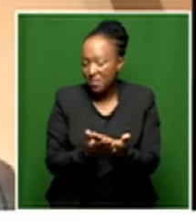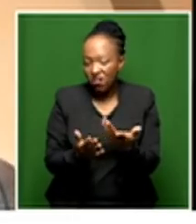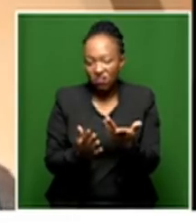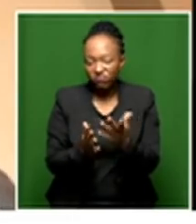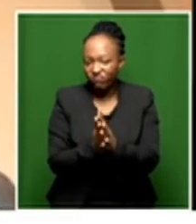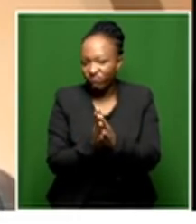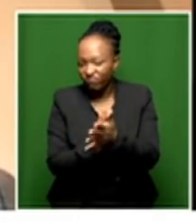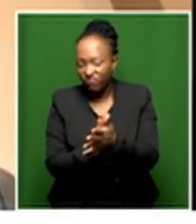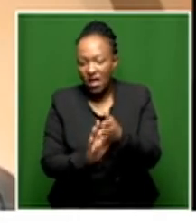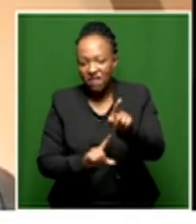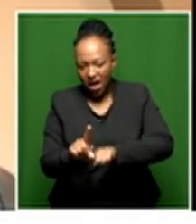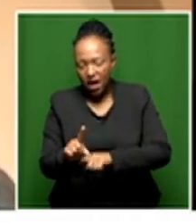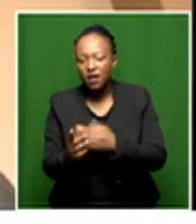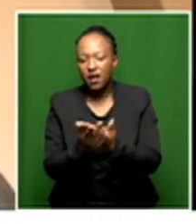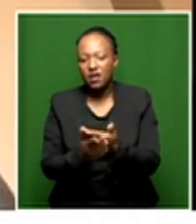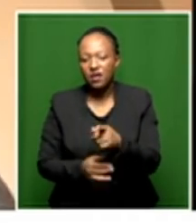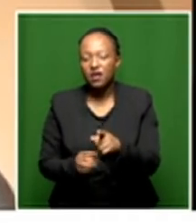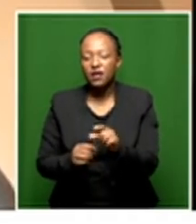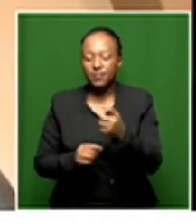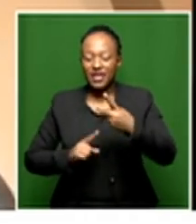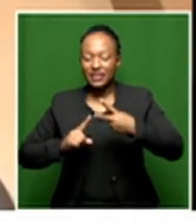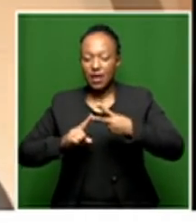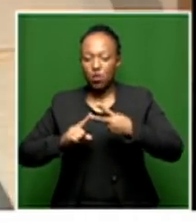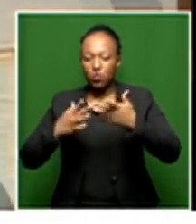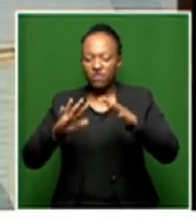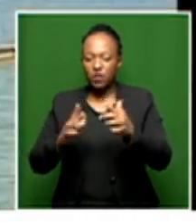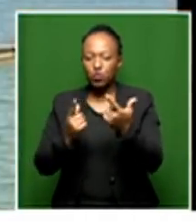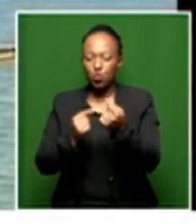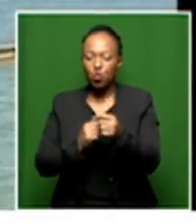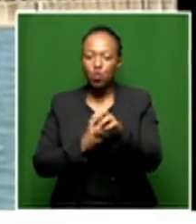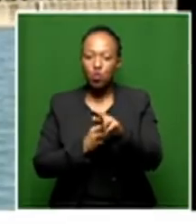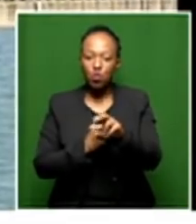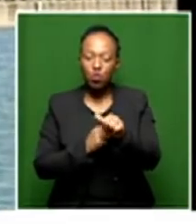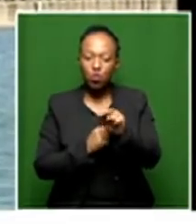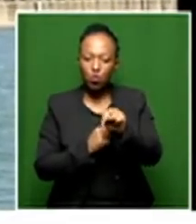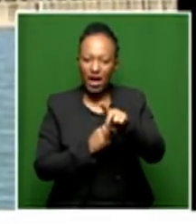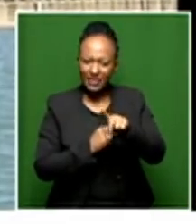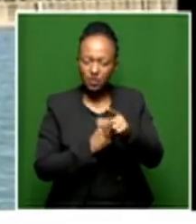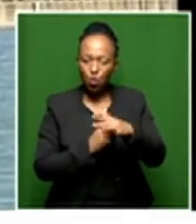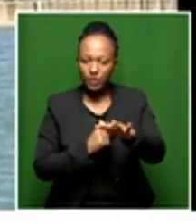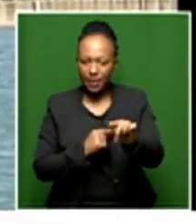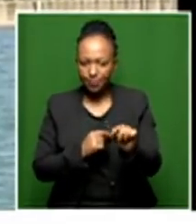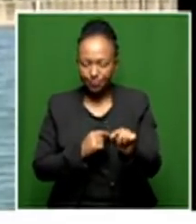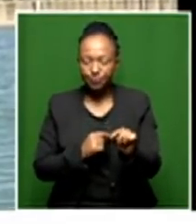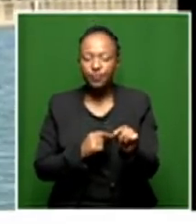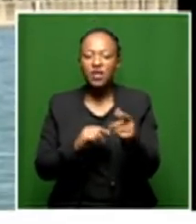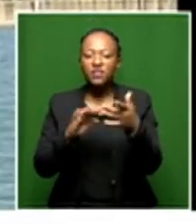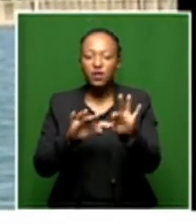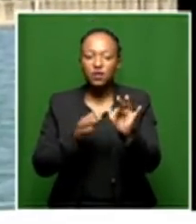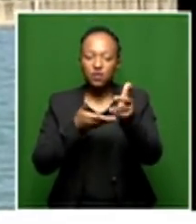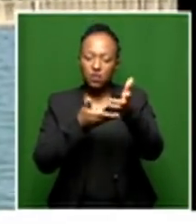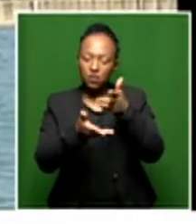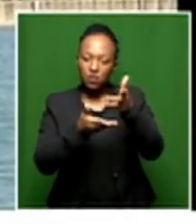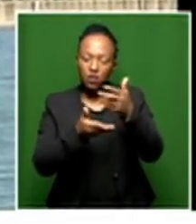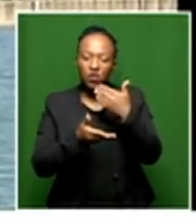and therefore that was built in. The second thing that Rand Water then did was to really engage